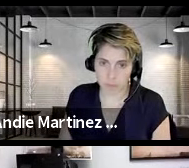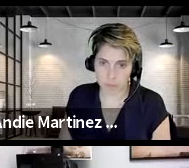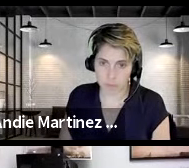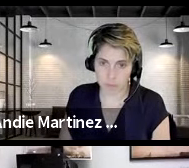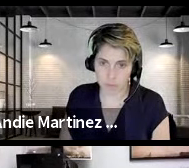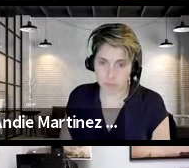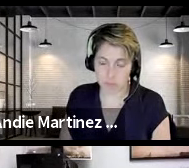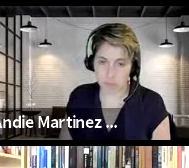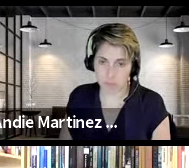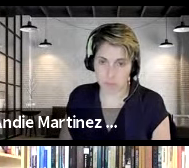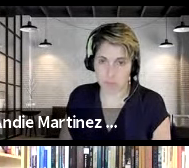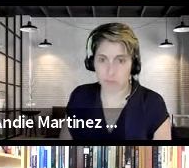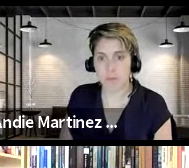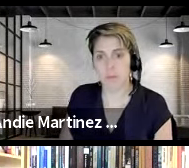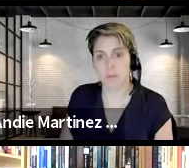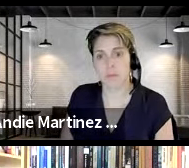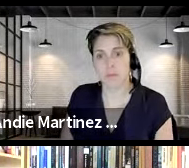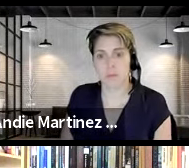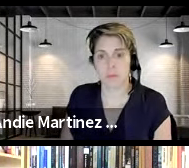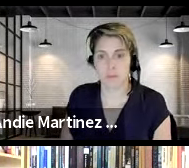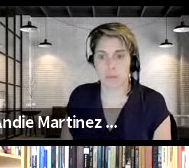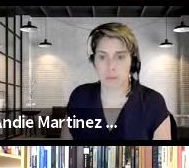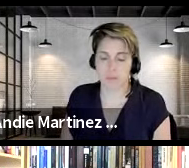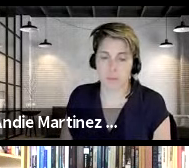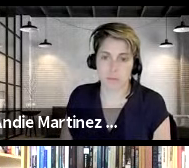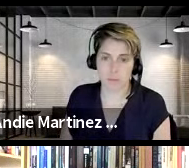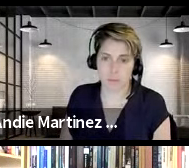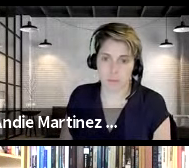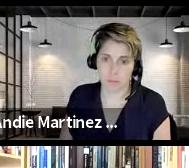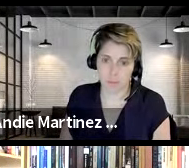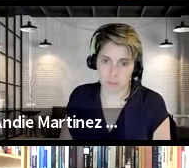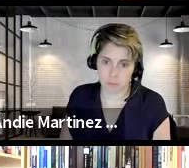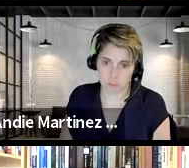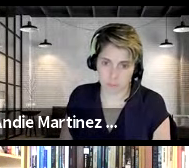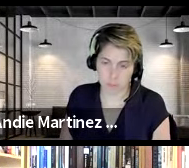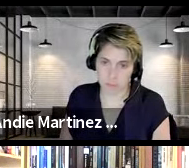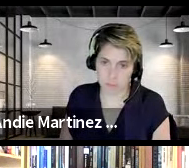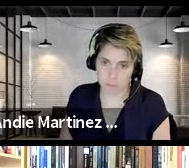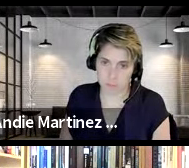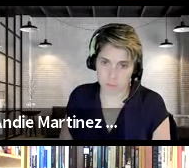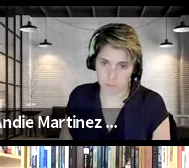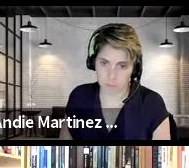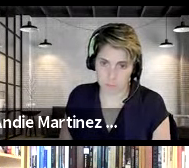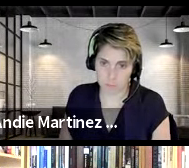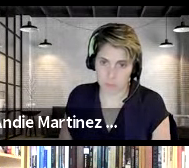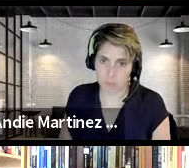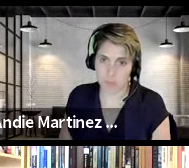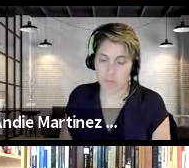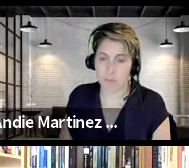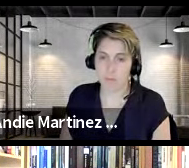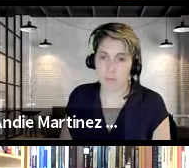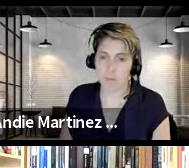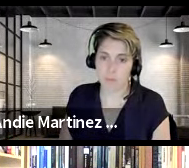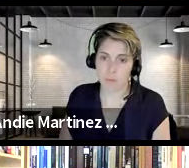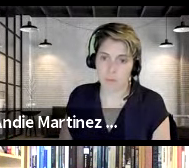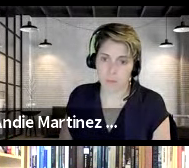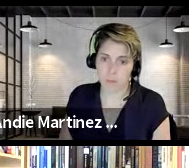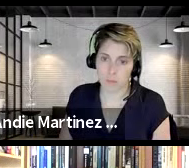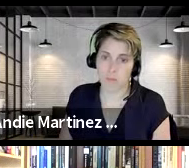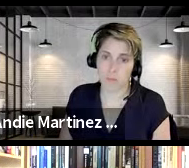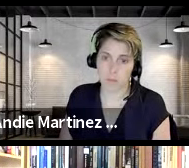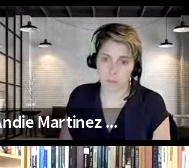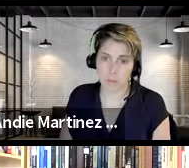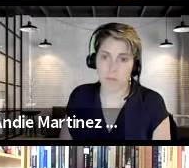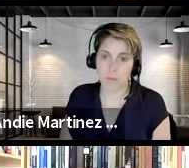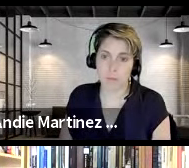going to think about other groups. Yeah, I'll admit that the teachers are probably one of the easier groups. It's going to be a little bit more nuanced and